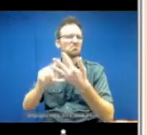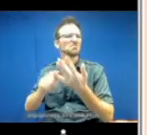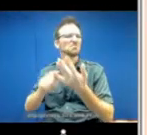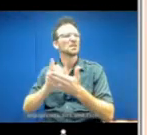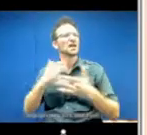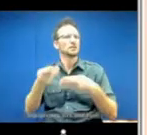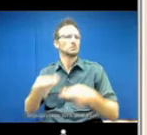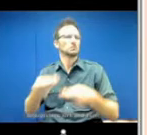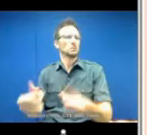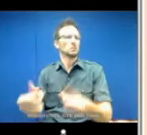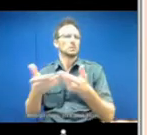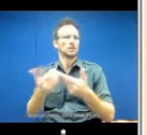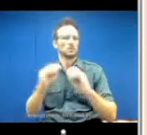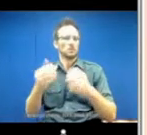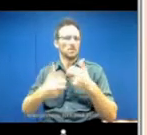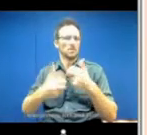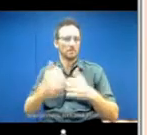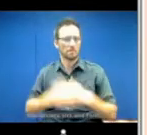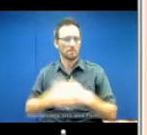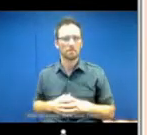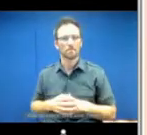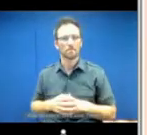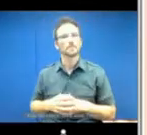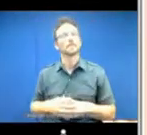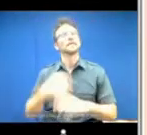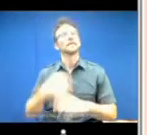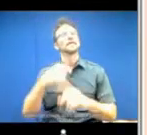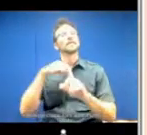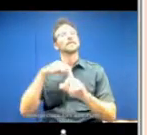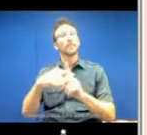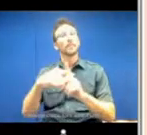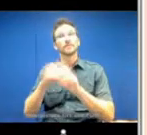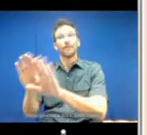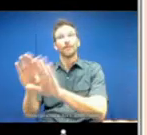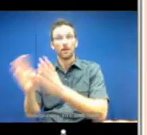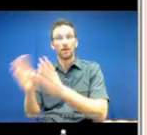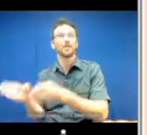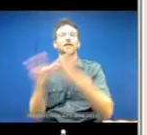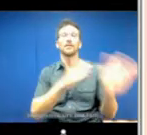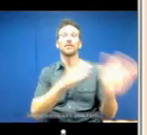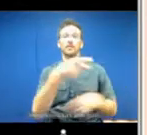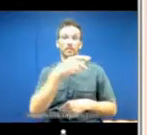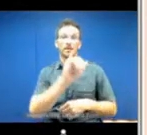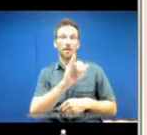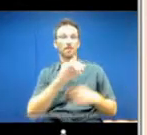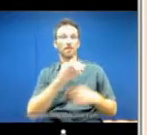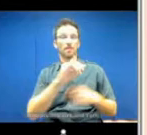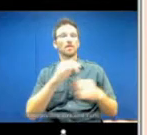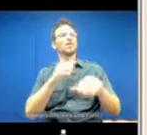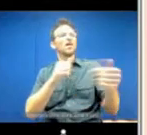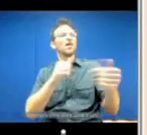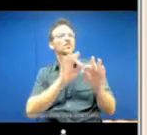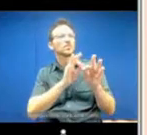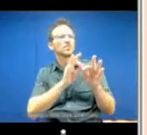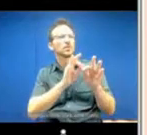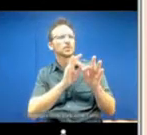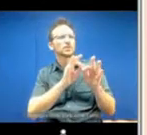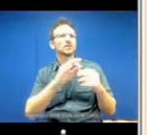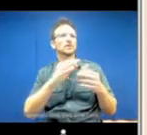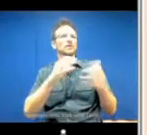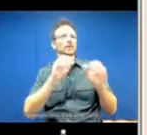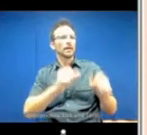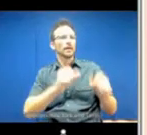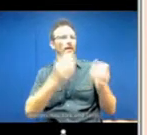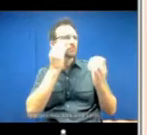Then you also meet with the other interpreters, and I've already talked a little bit about this, but to share that linguistic information,